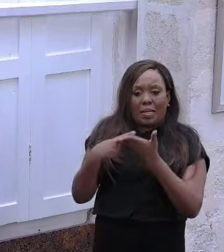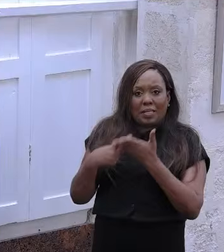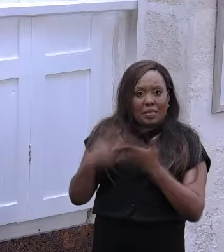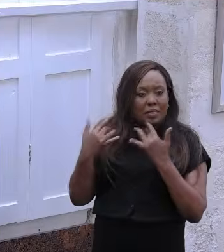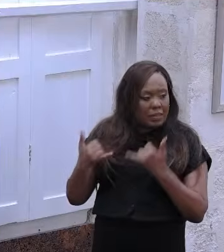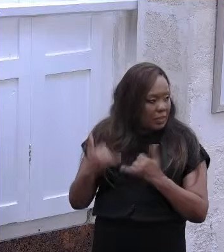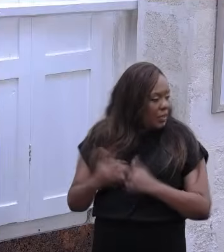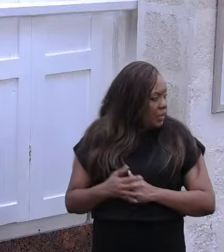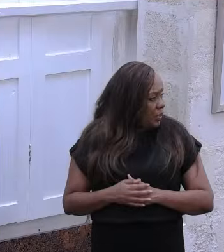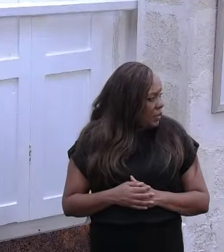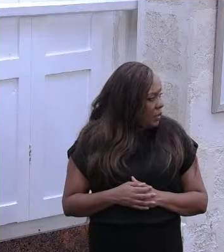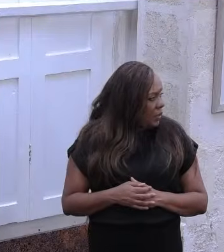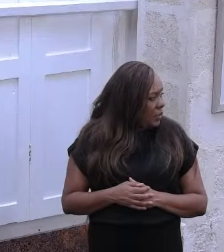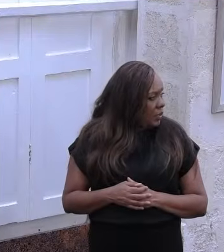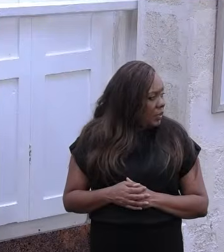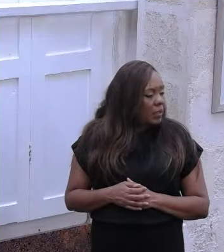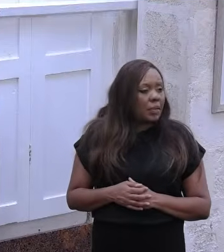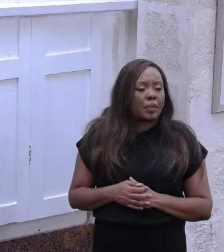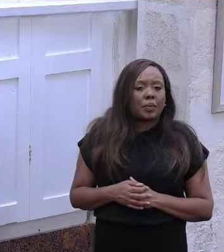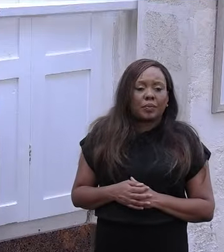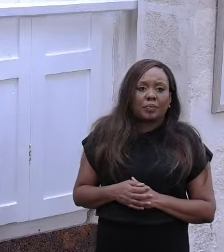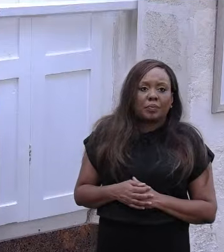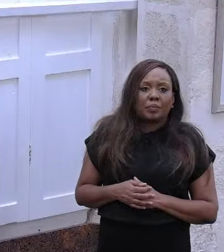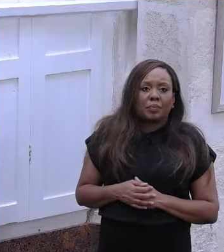to seek